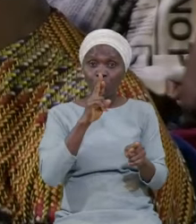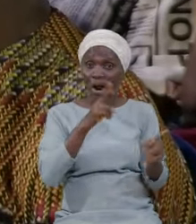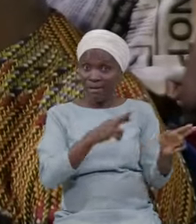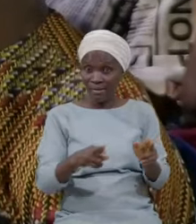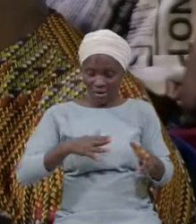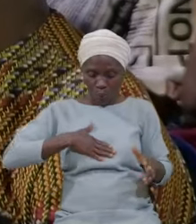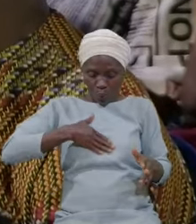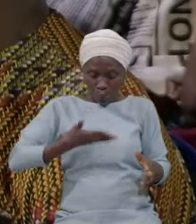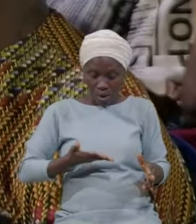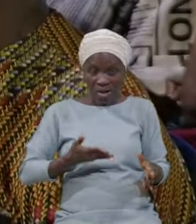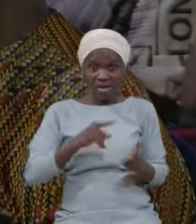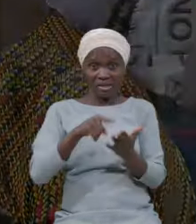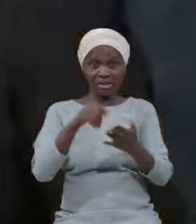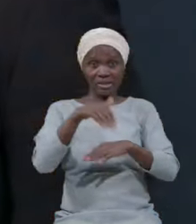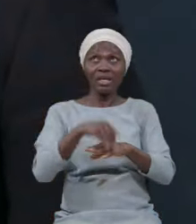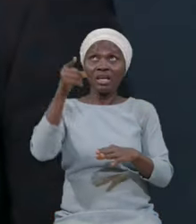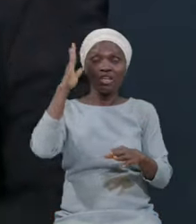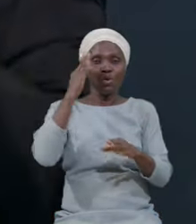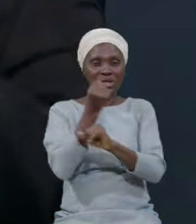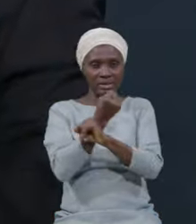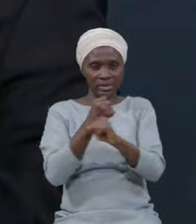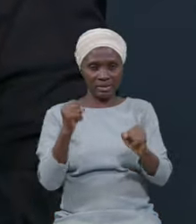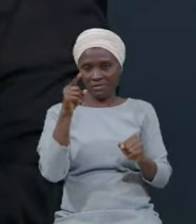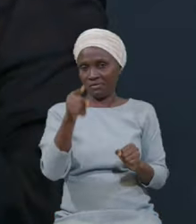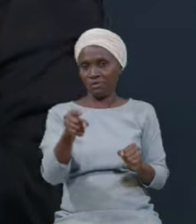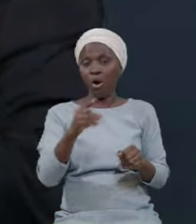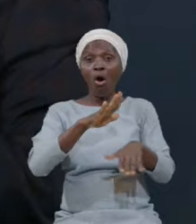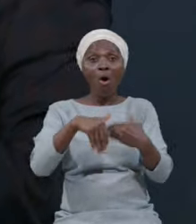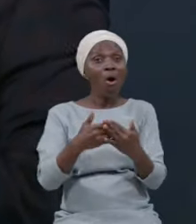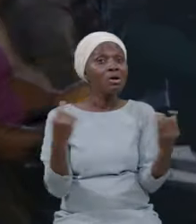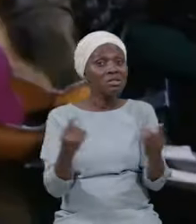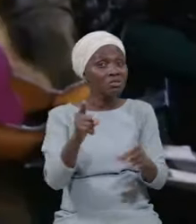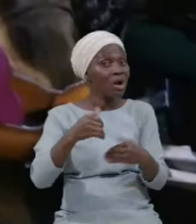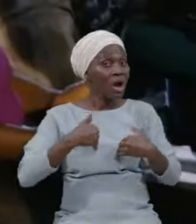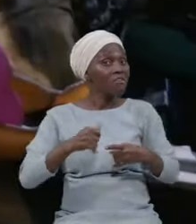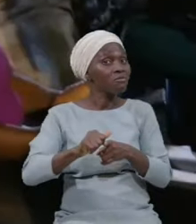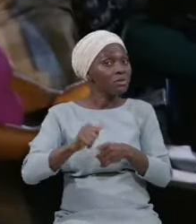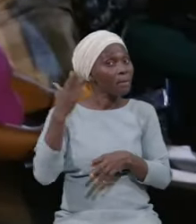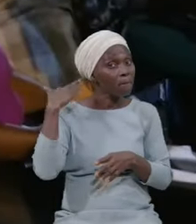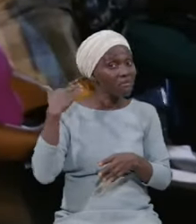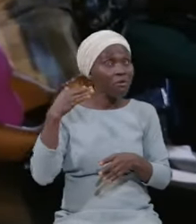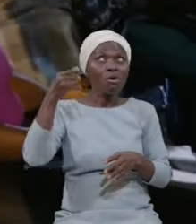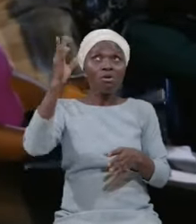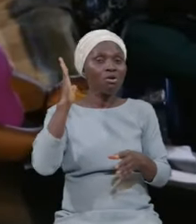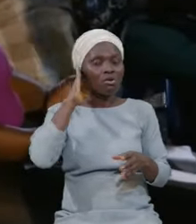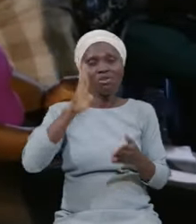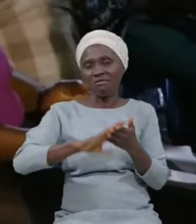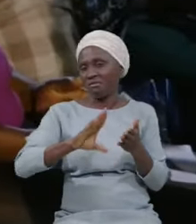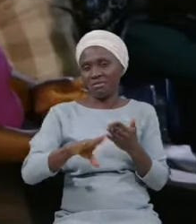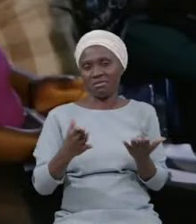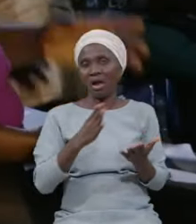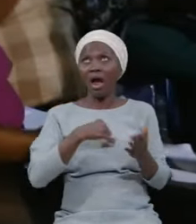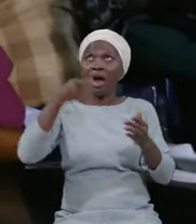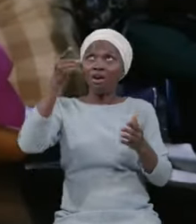the sins you ever committed in your life, the Lord will forgive. And the Lord will make your life to